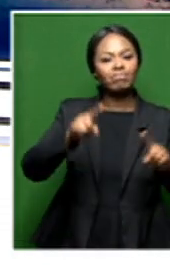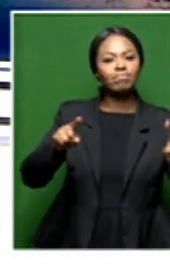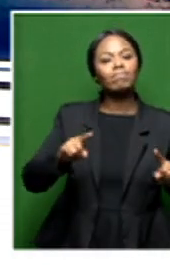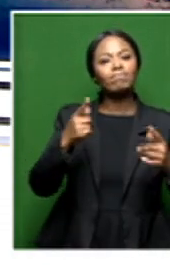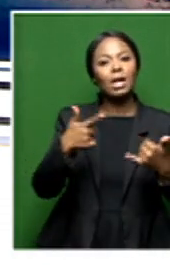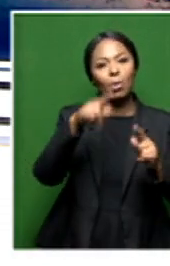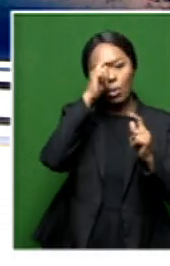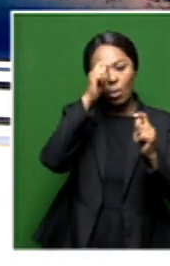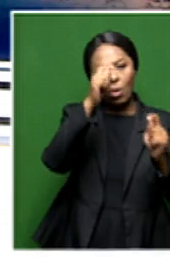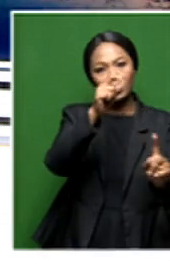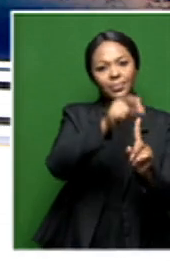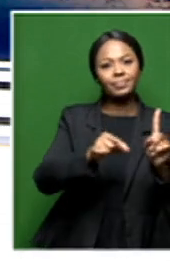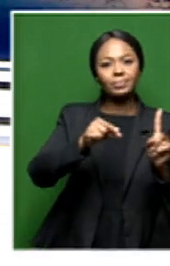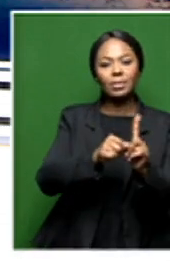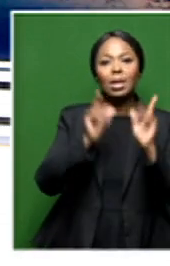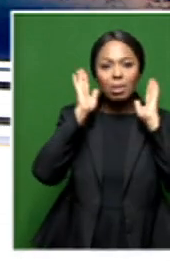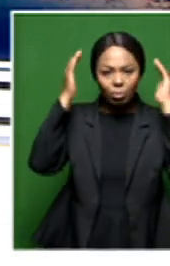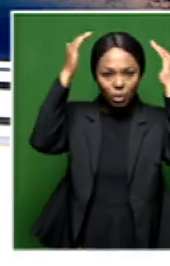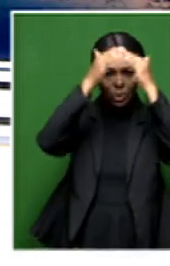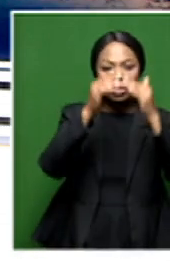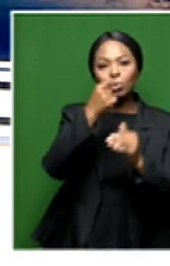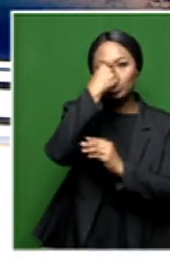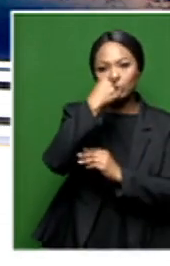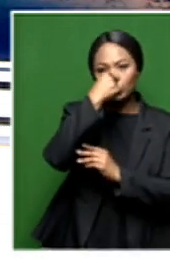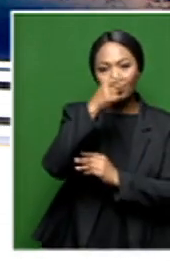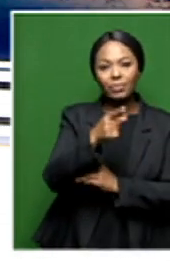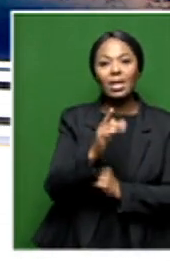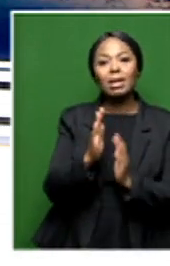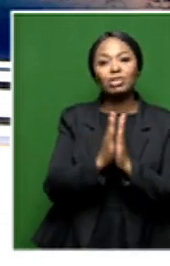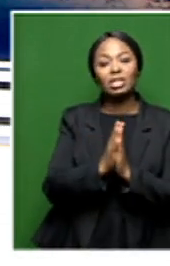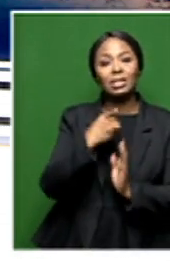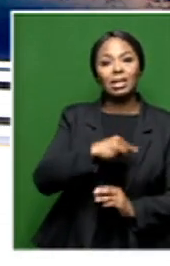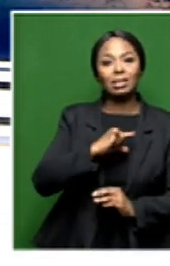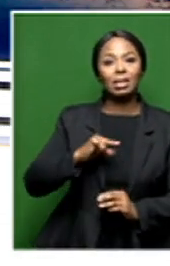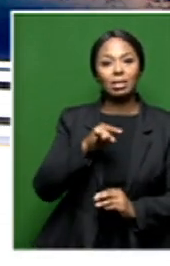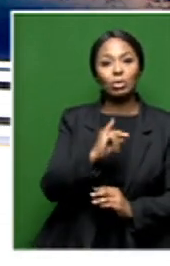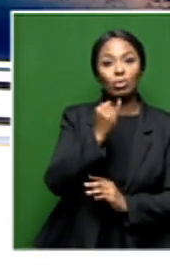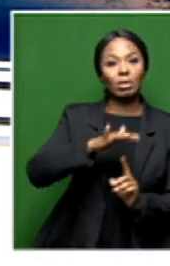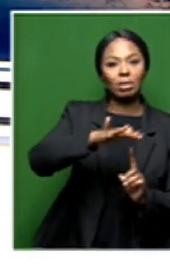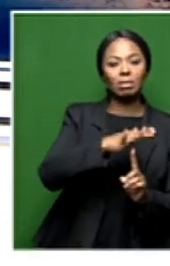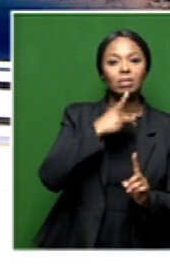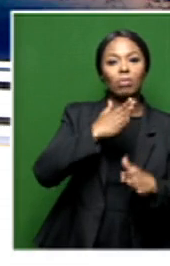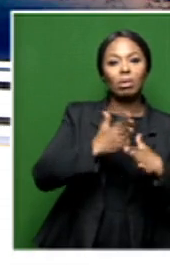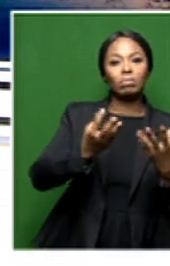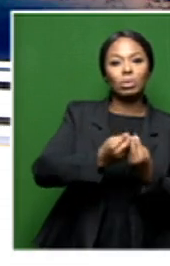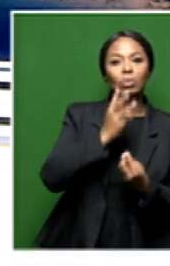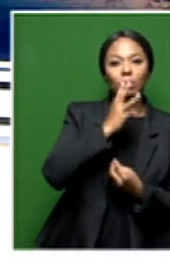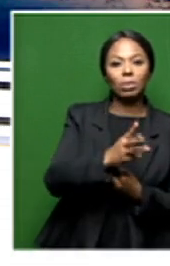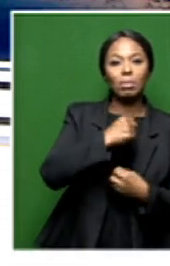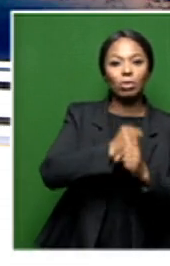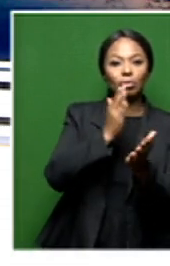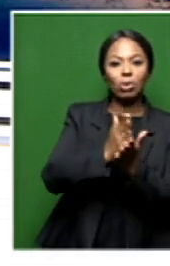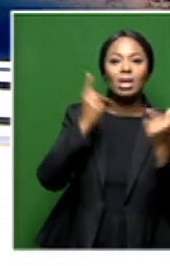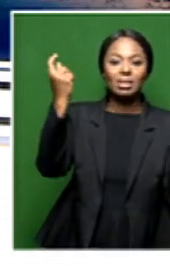Emeritus Desmond Tutu. The Anglican Church and the City of Johannesburg said that they would be working together to ensure that the late Archbishop will